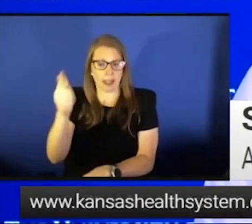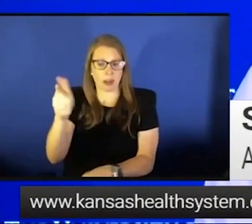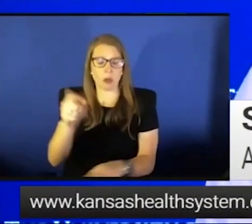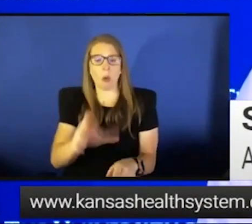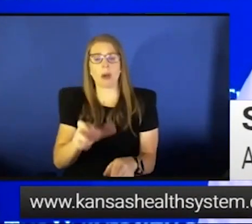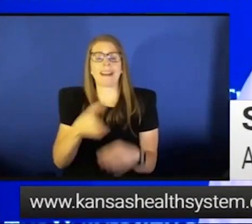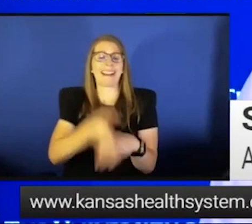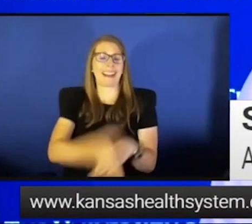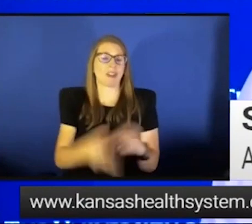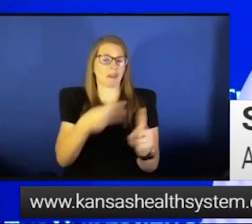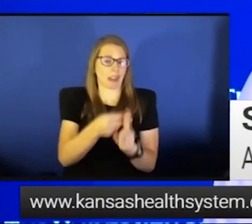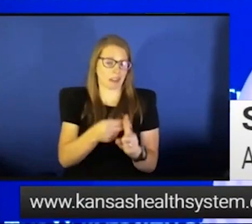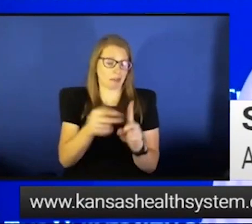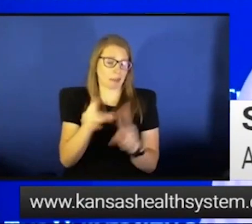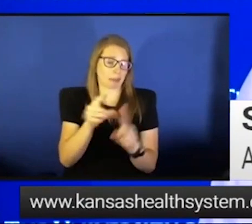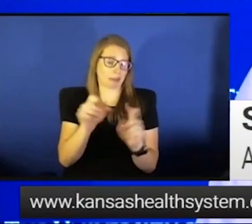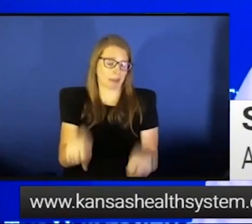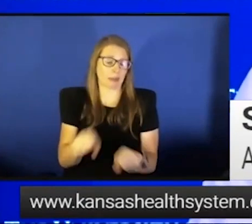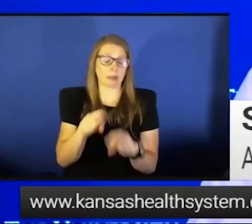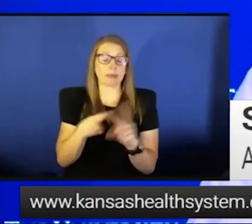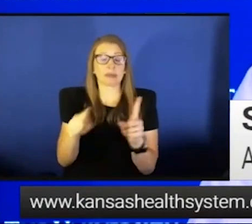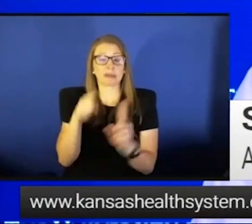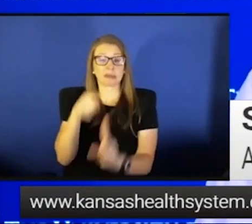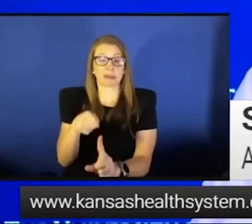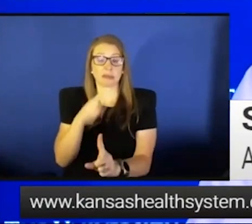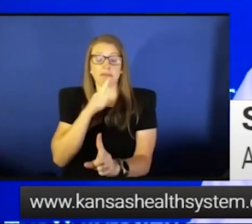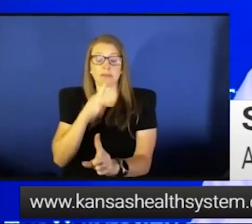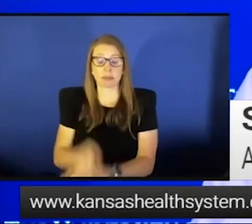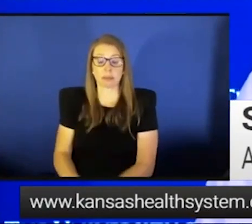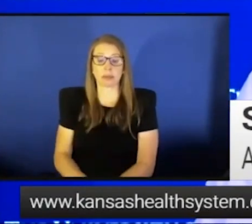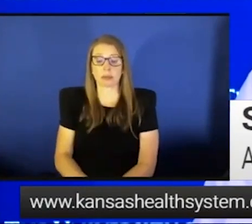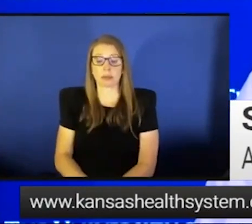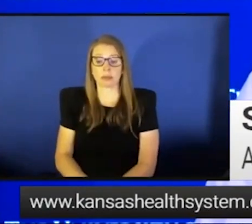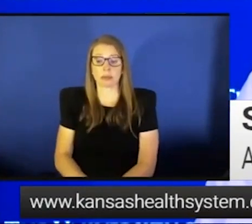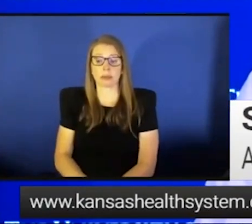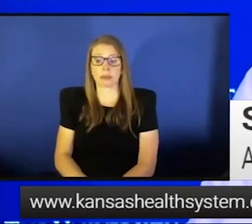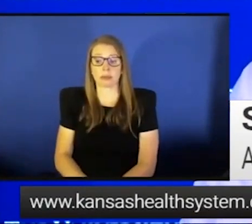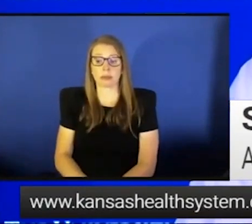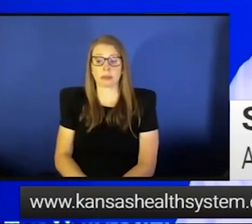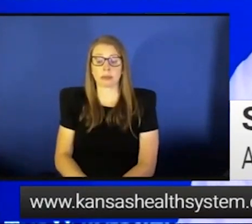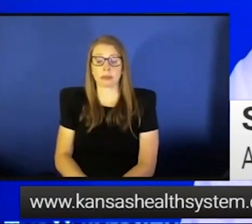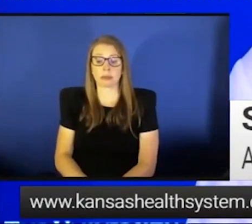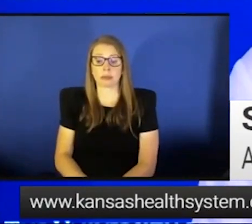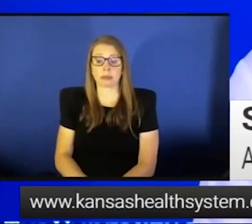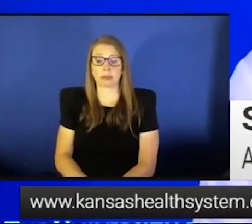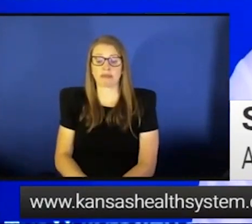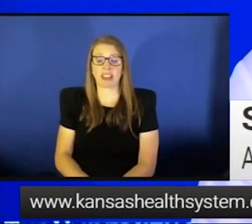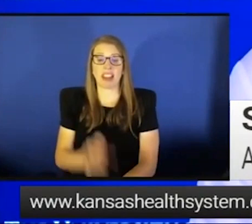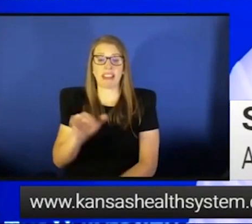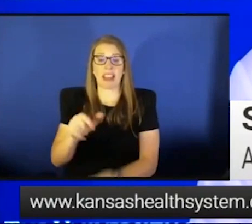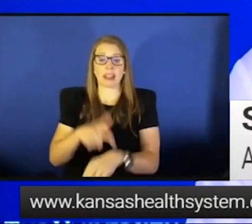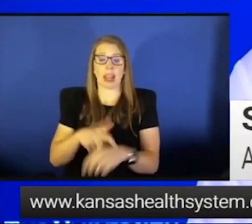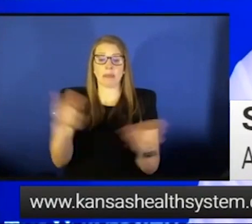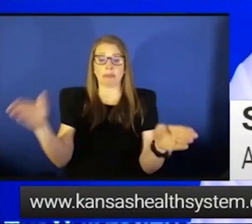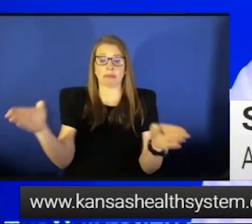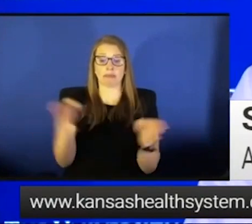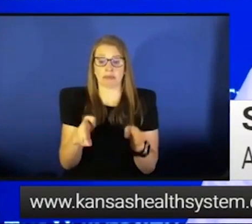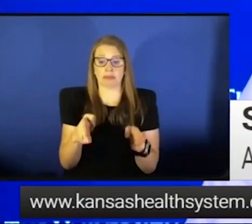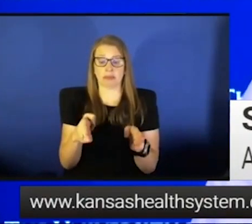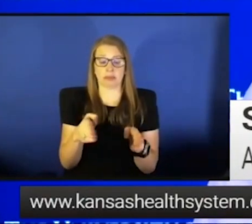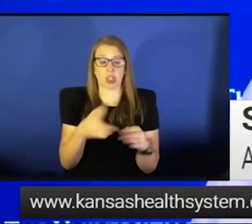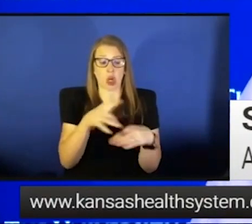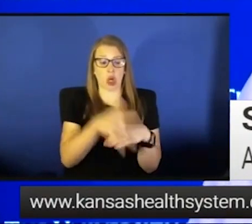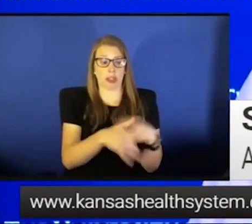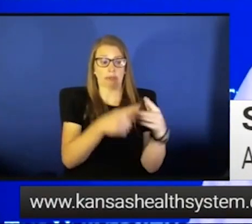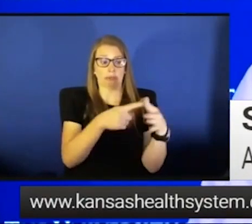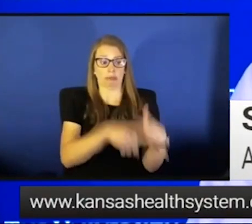vaccination. Ultimately, we've seen that time has shrunk from the early stages of the pandemic now